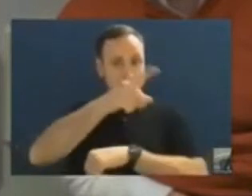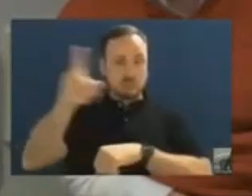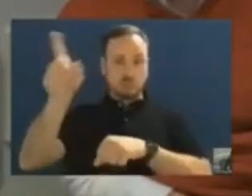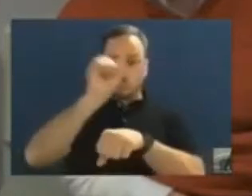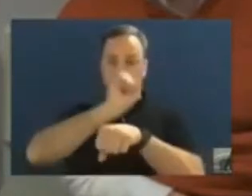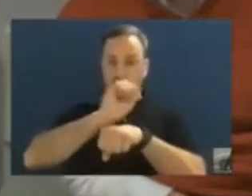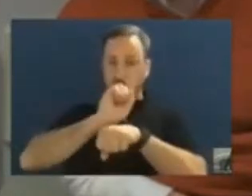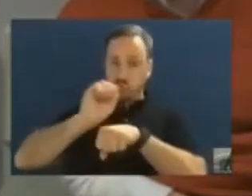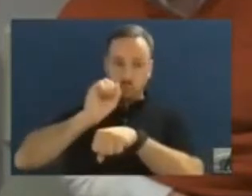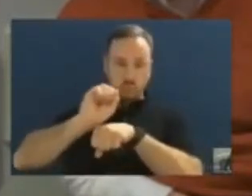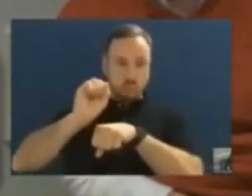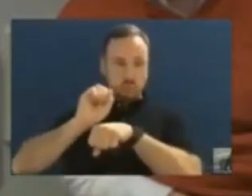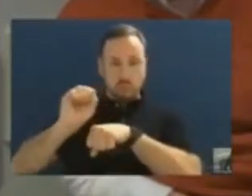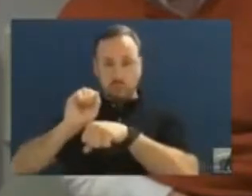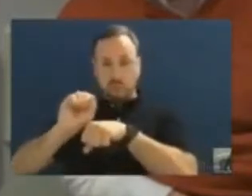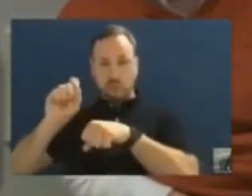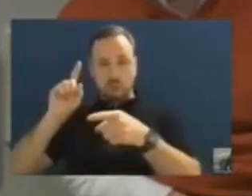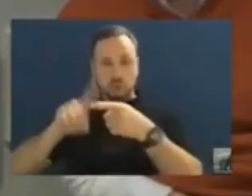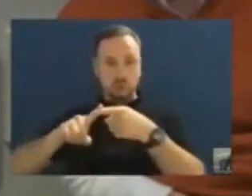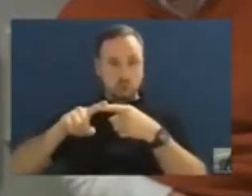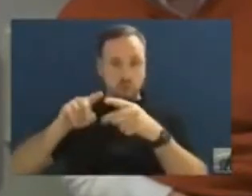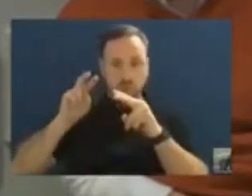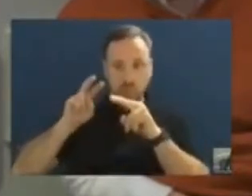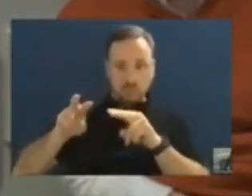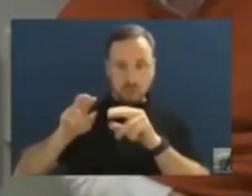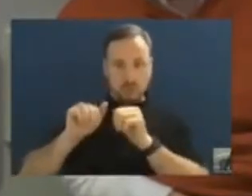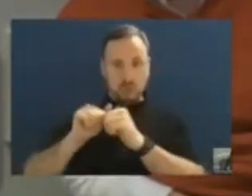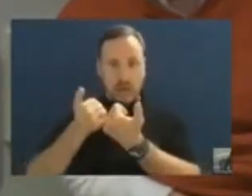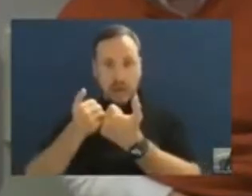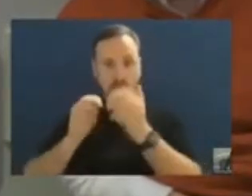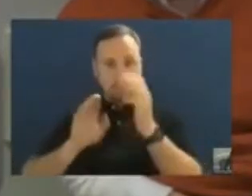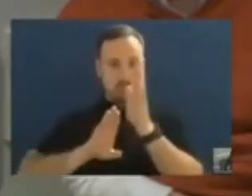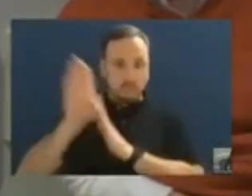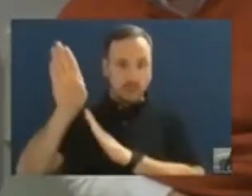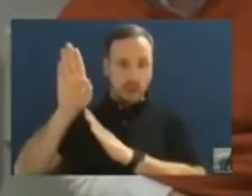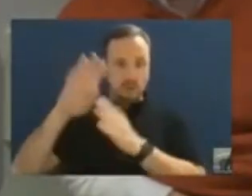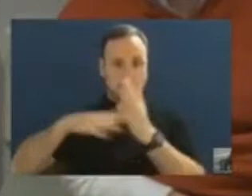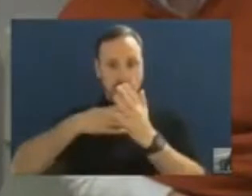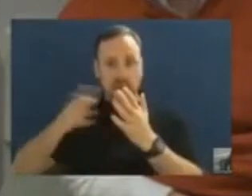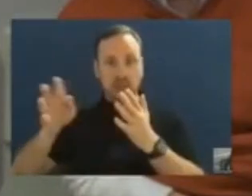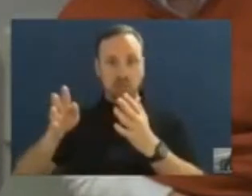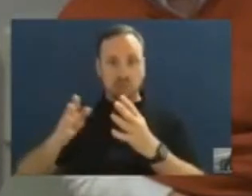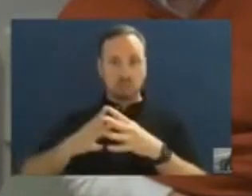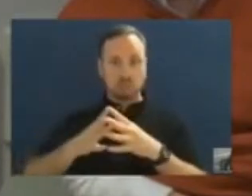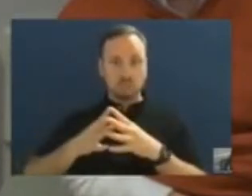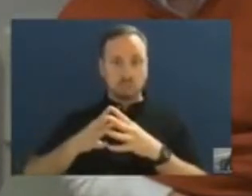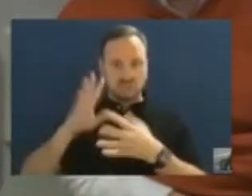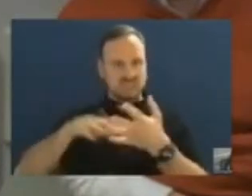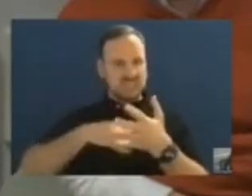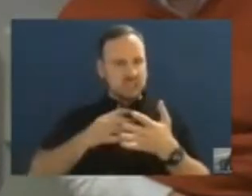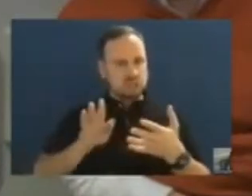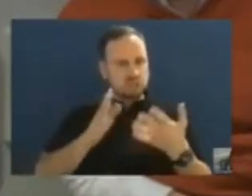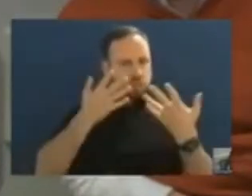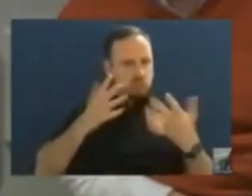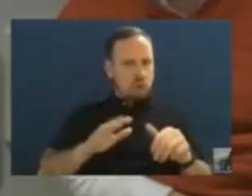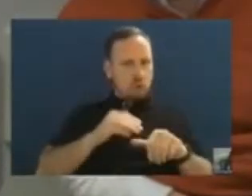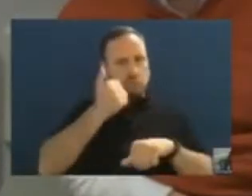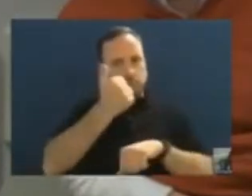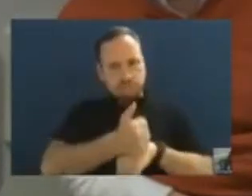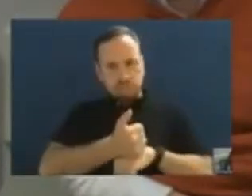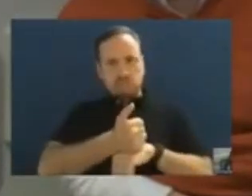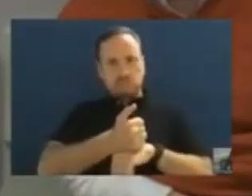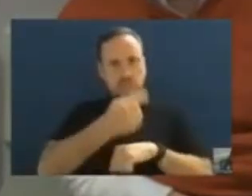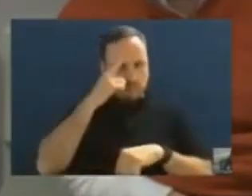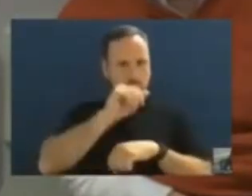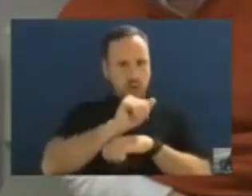at how they develop those schedules, because schedules have been made, I'm sure, already for A, B, and C. Now